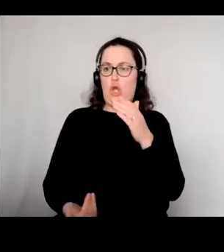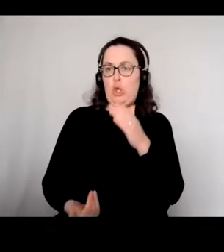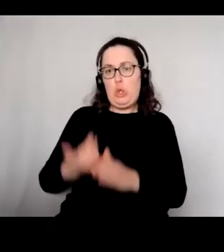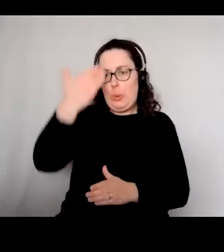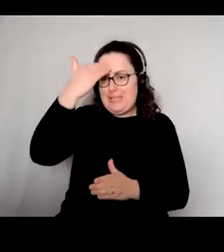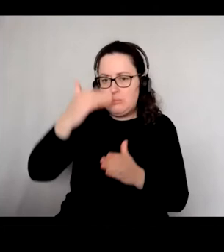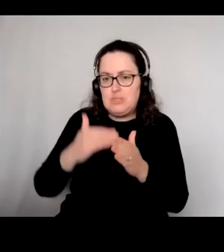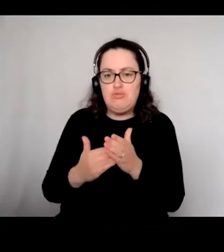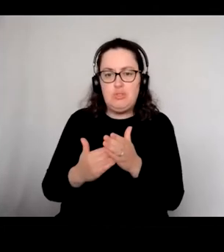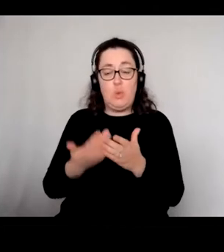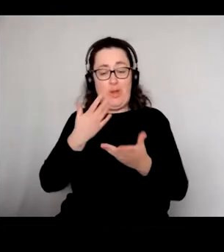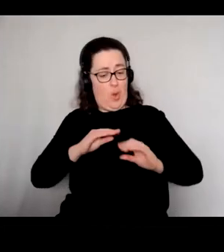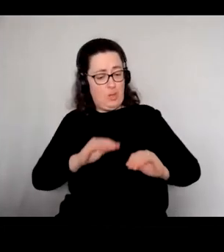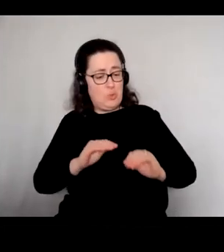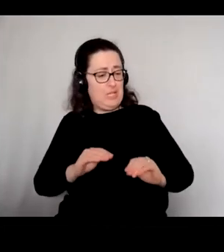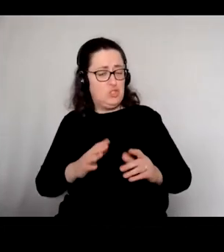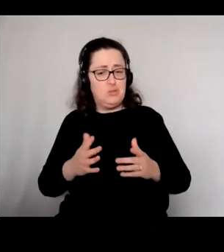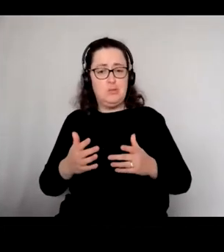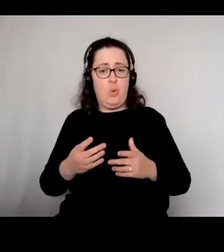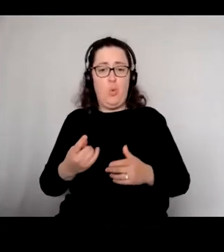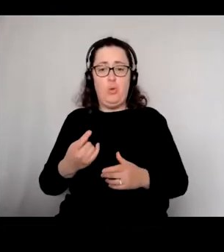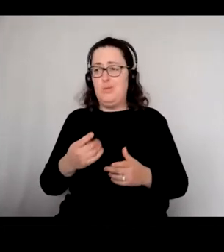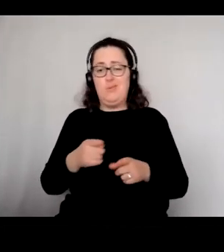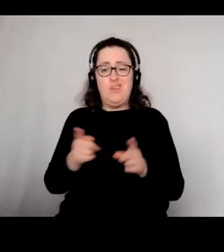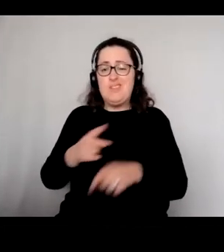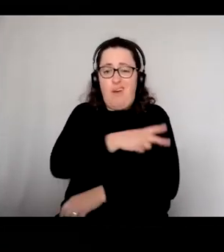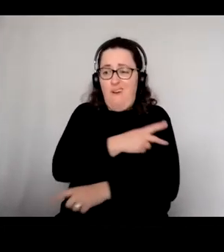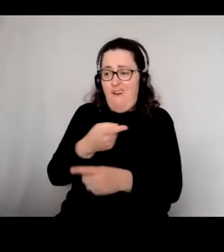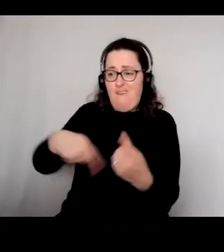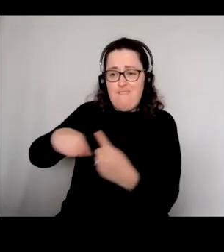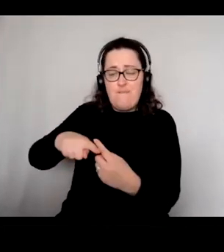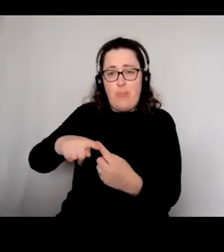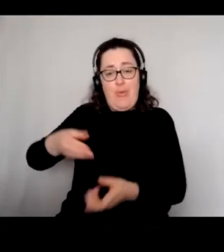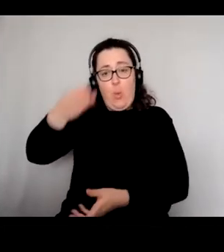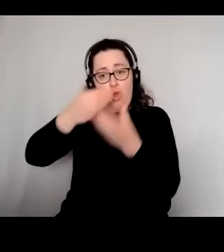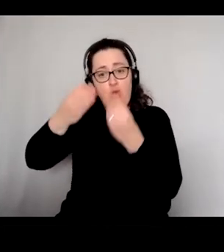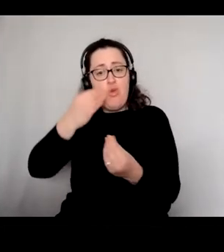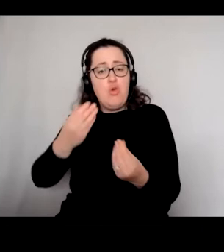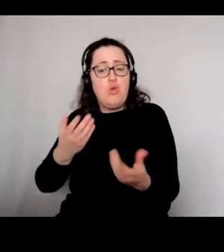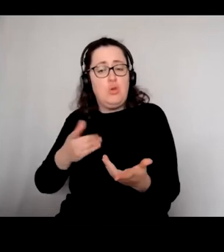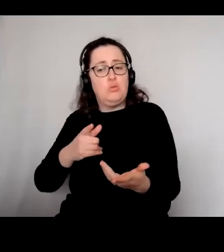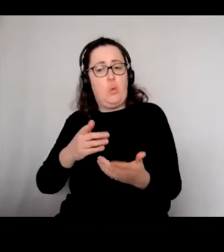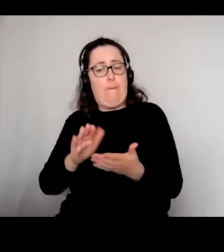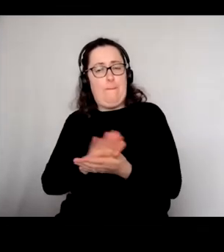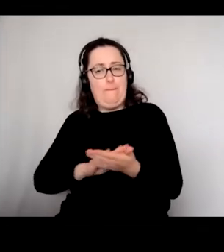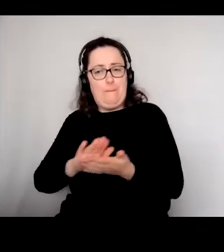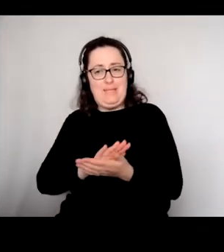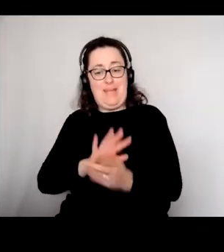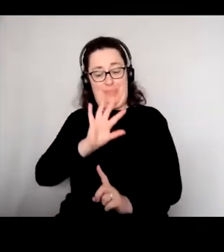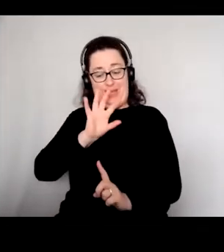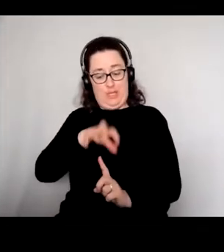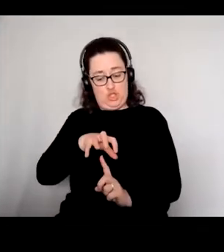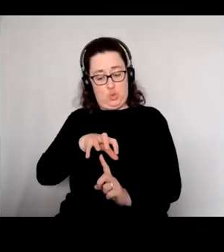or as an educator, or even senior staff within those institutions. So it's really going on that journey. It's about the journey of